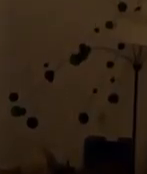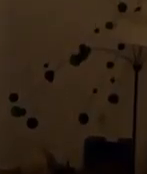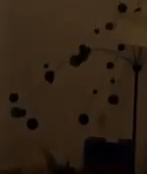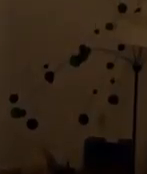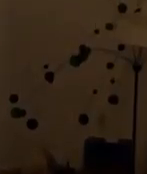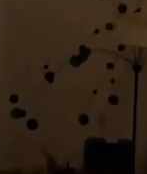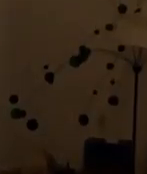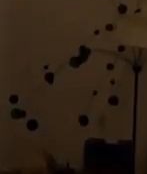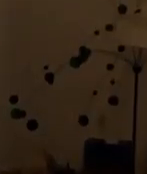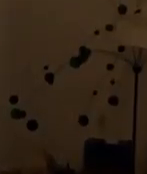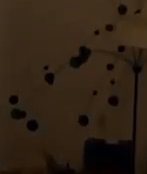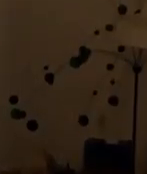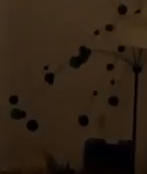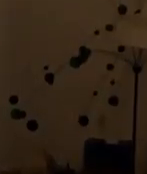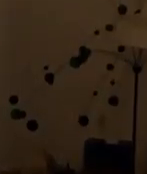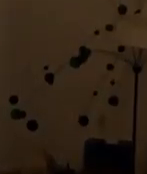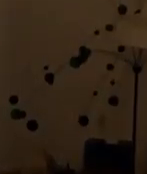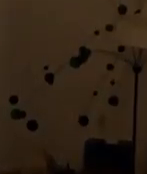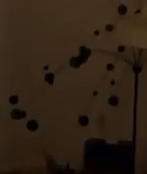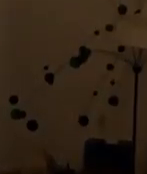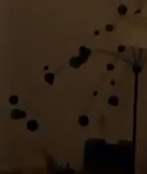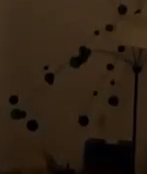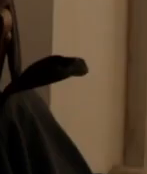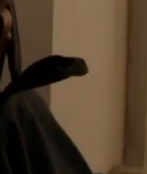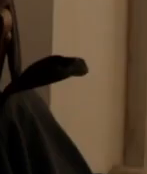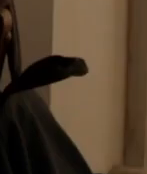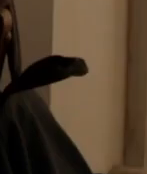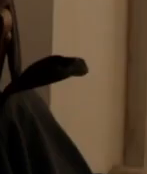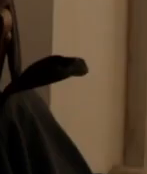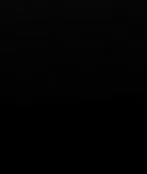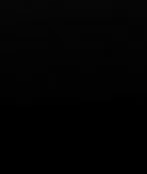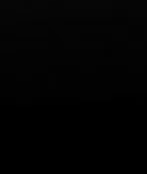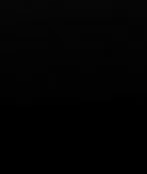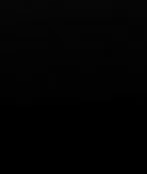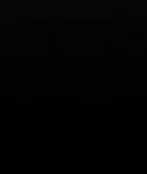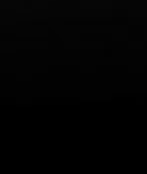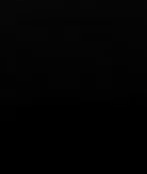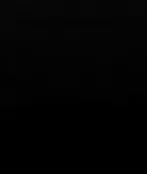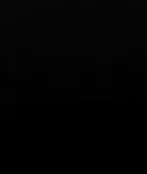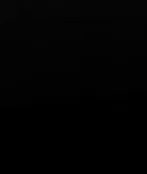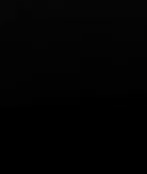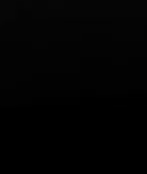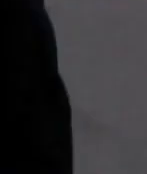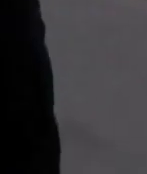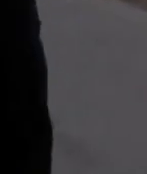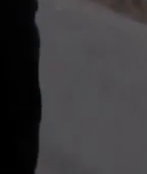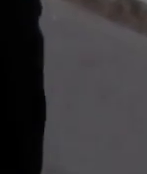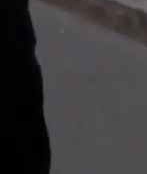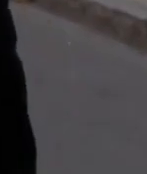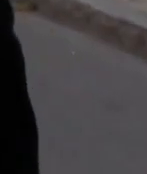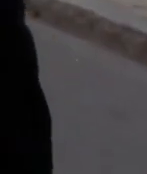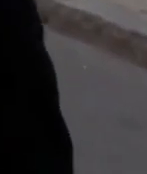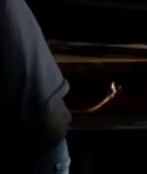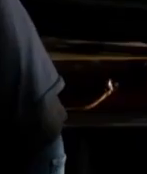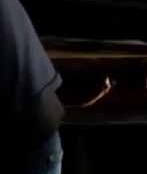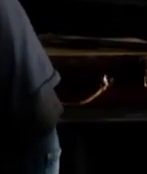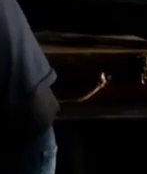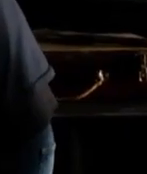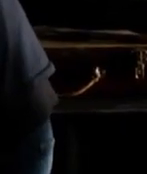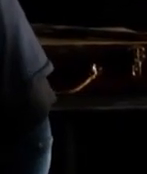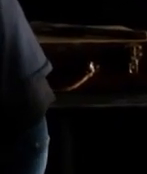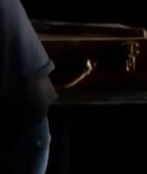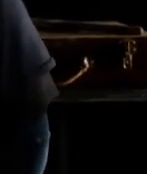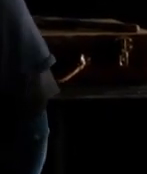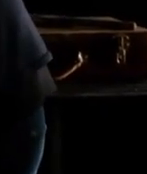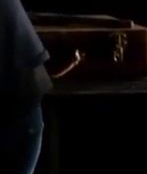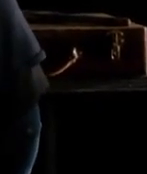I know it's hard to believe, but the judge granted my appeal. Tras ser puesto en libertad, Ray enfrentará un